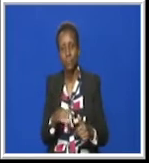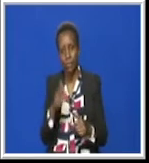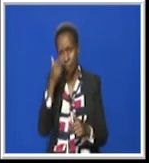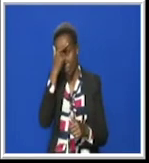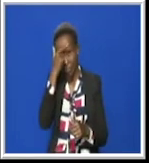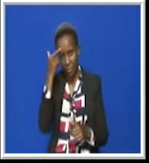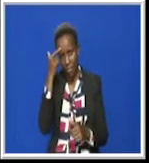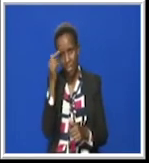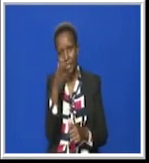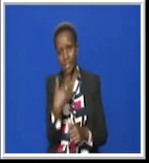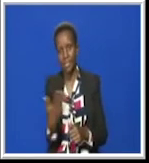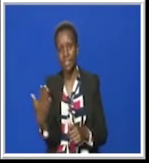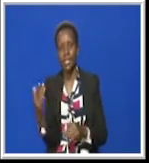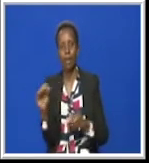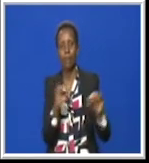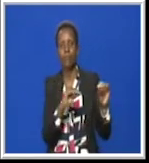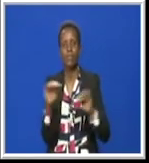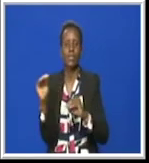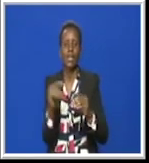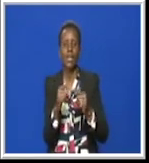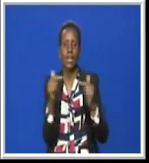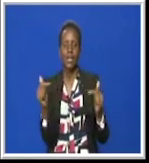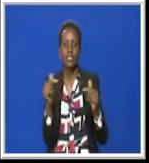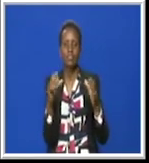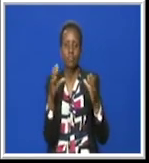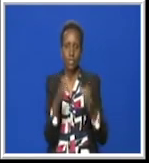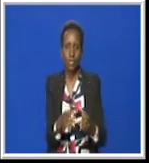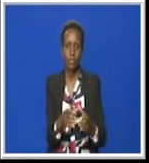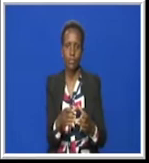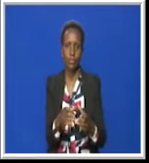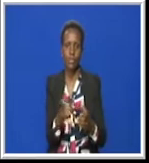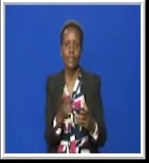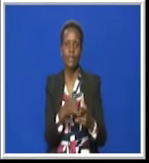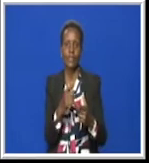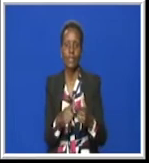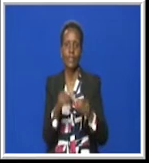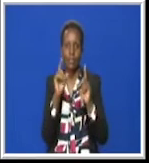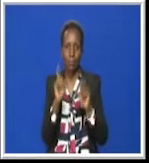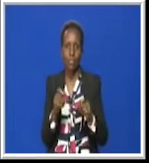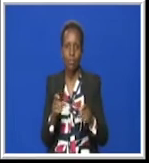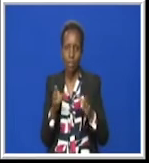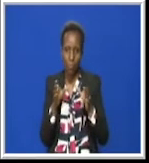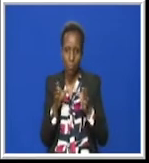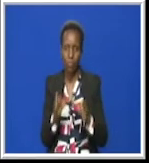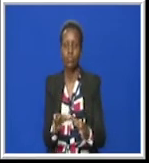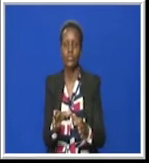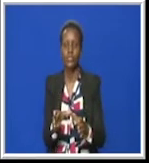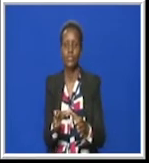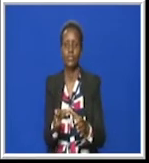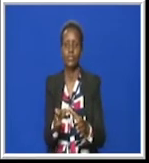since substances move against the concentration gradient, then they must be pushed across the